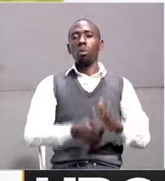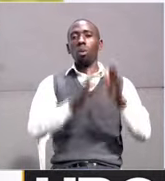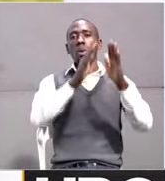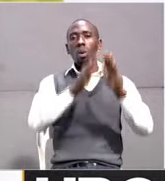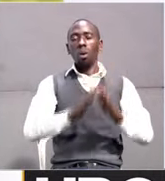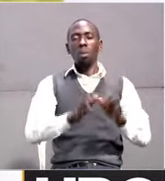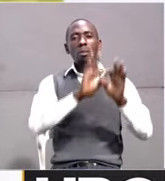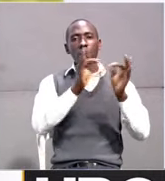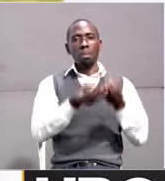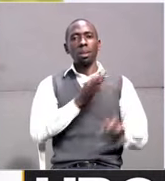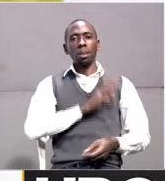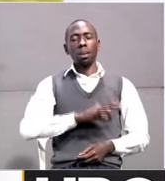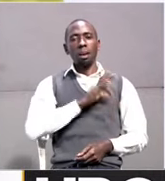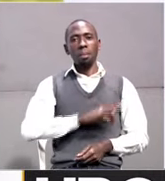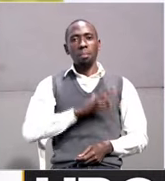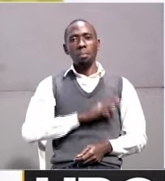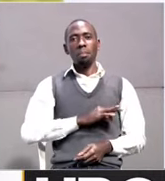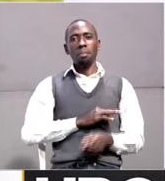homestead income.